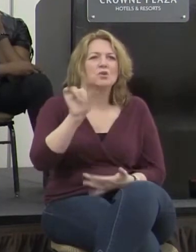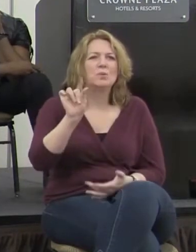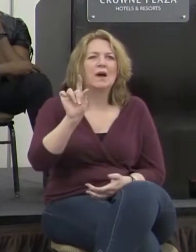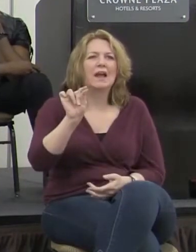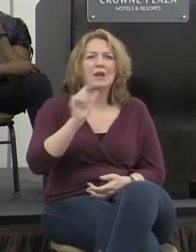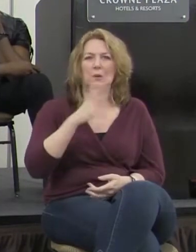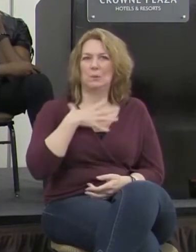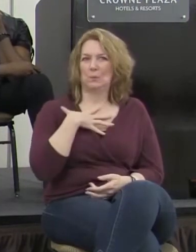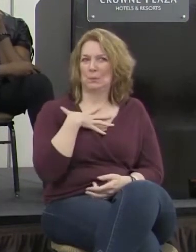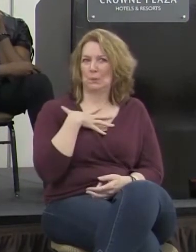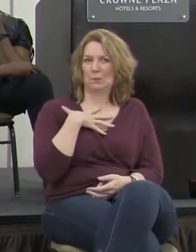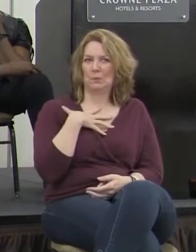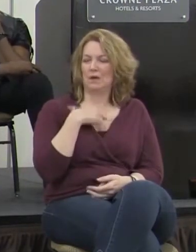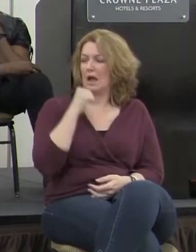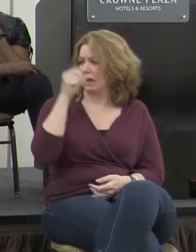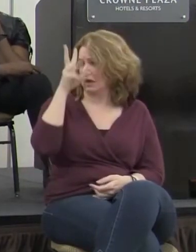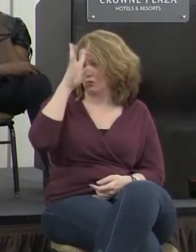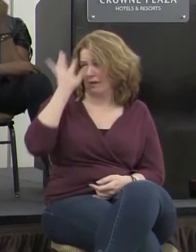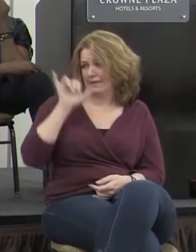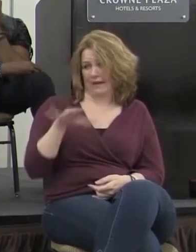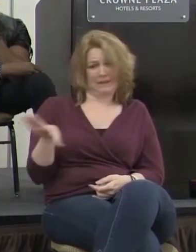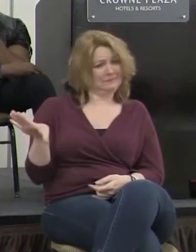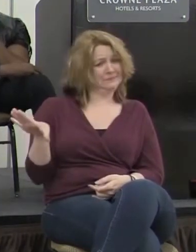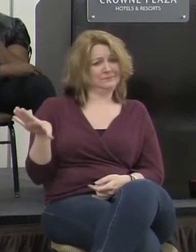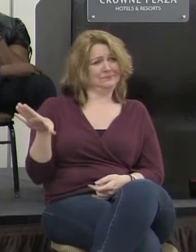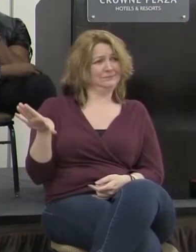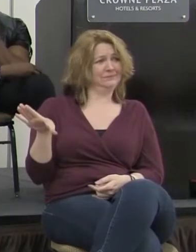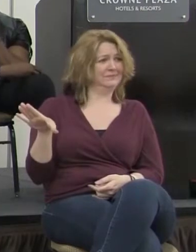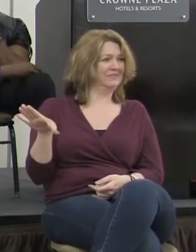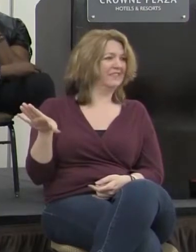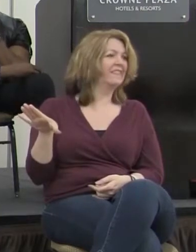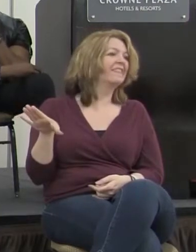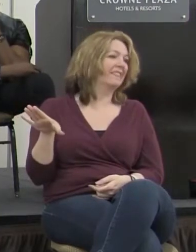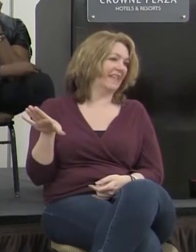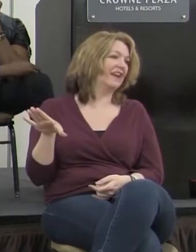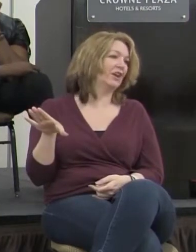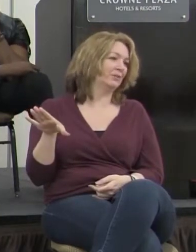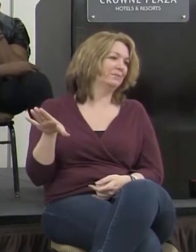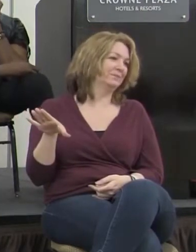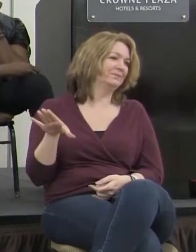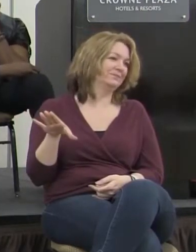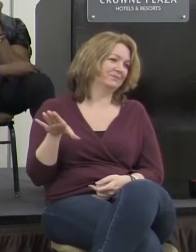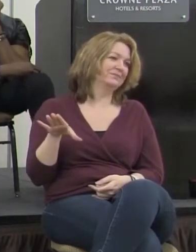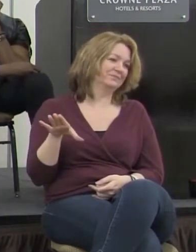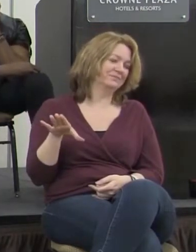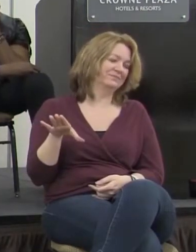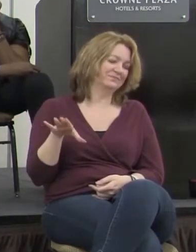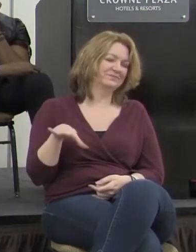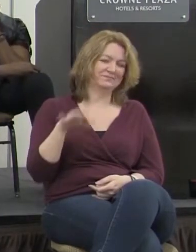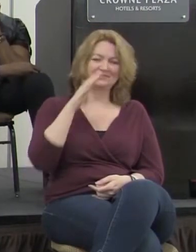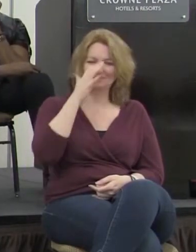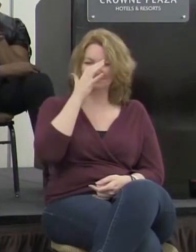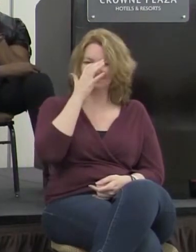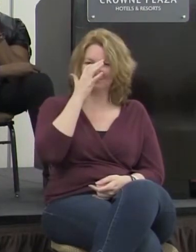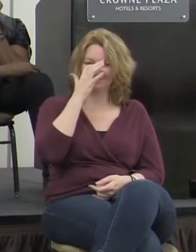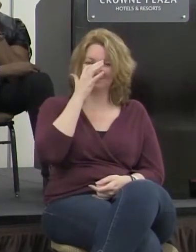that is 420. So, I didn't think that. It is 420. Anyhow. And it's legal in California.